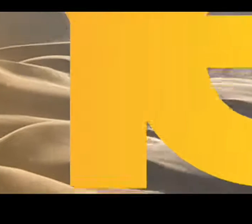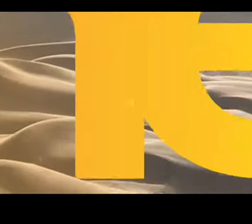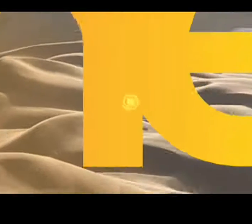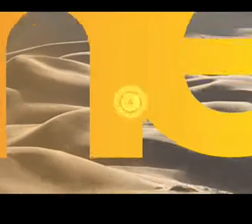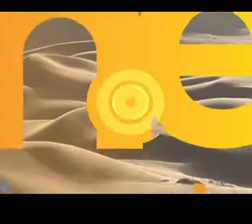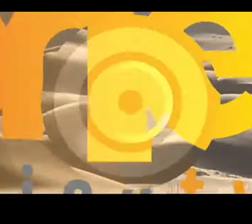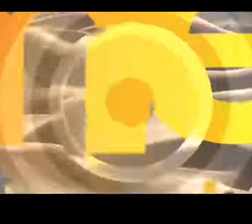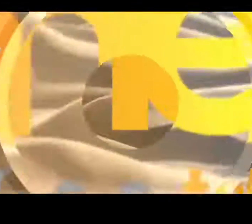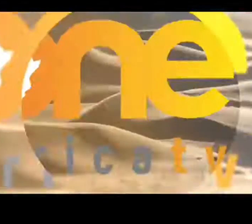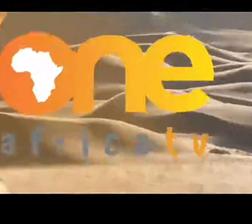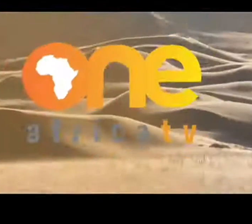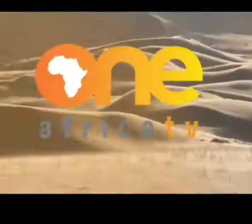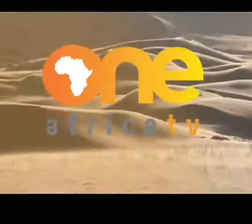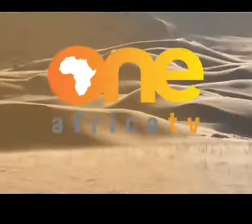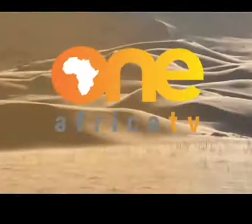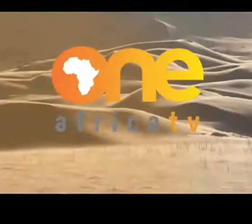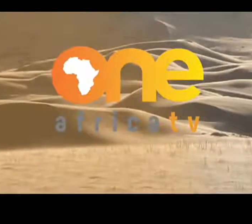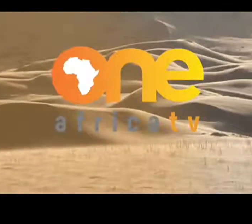Hier vir sy tutoring. Ja,